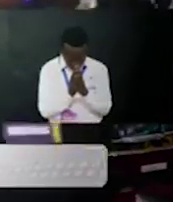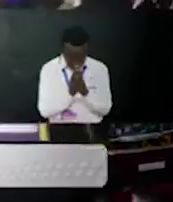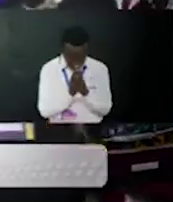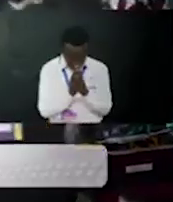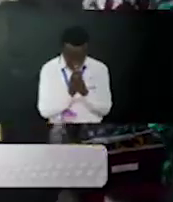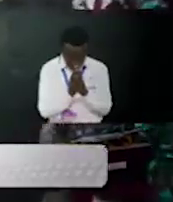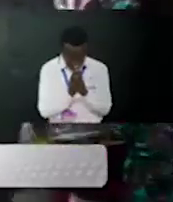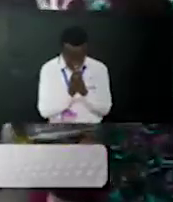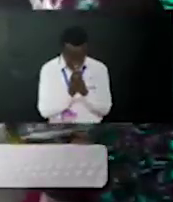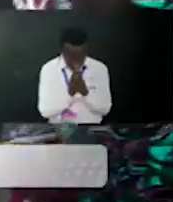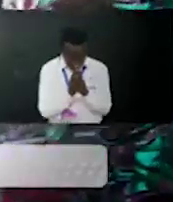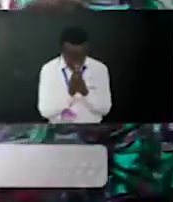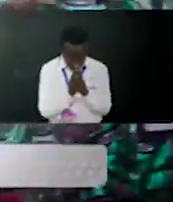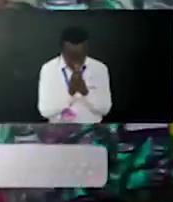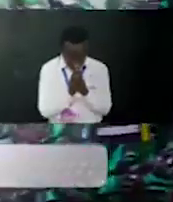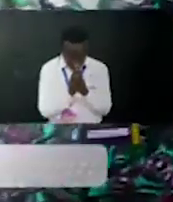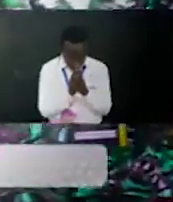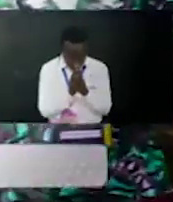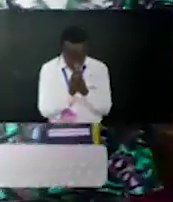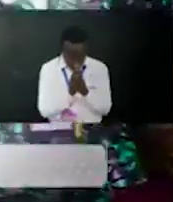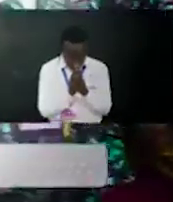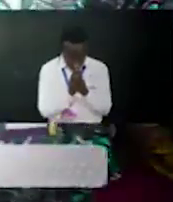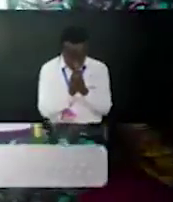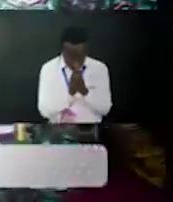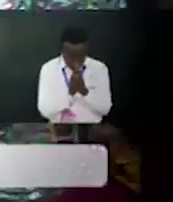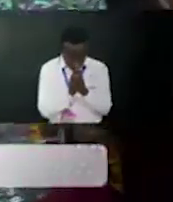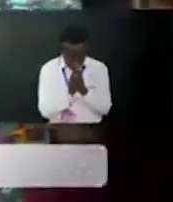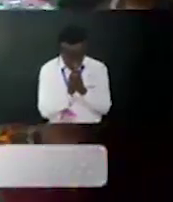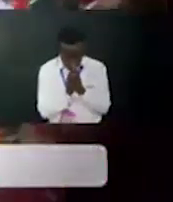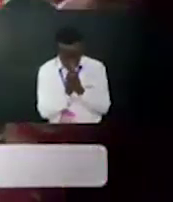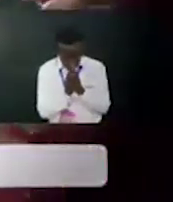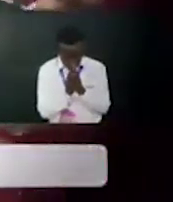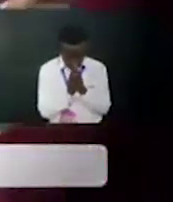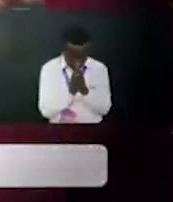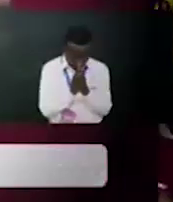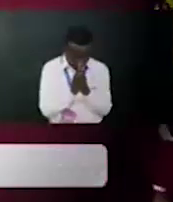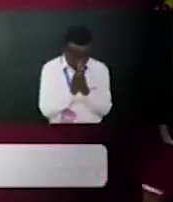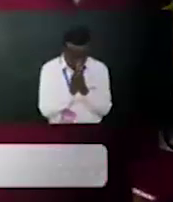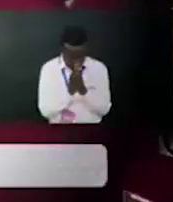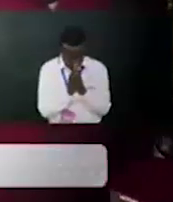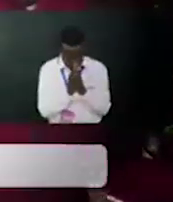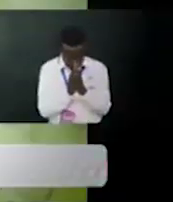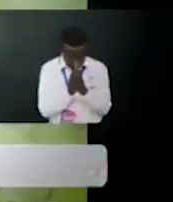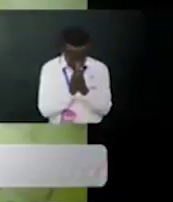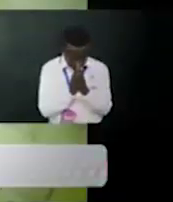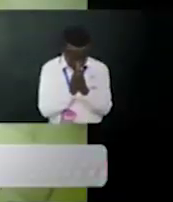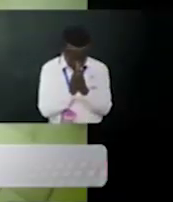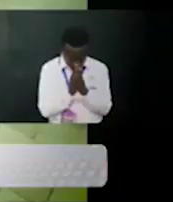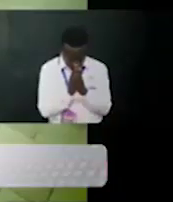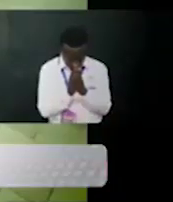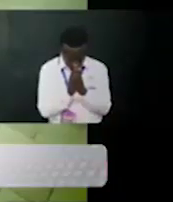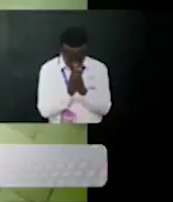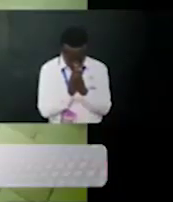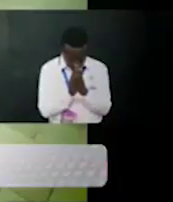Tarababa, Rababarian Tarababa, Iloborobosian Darabamba. We have every cause to worship you. Father, we